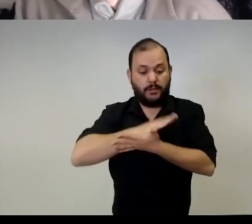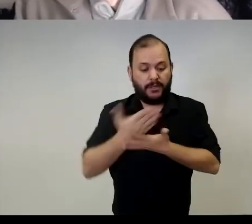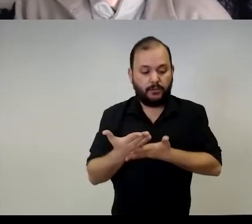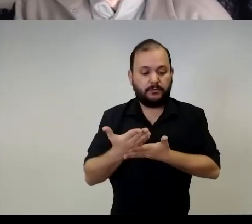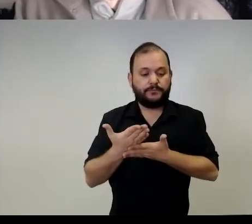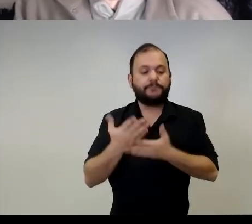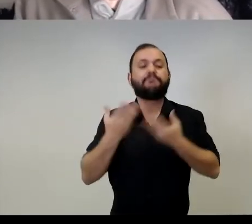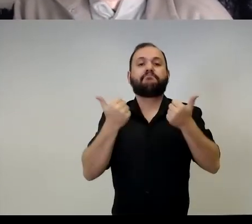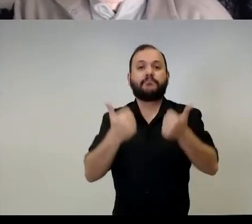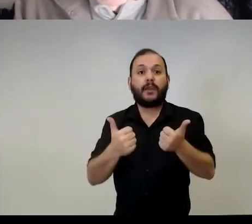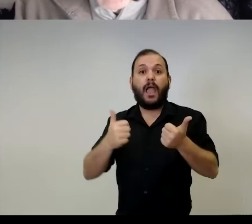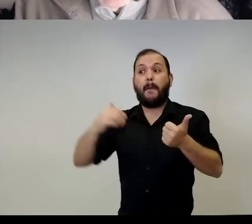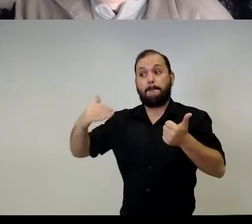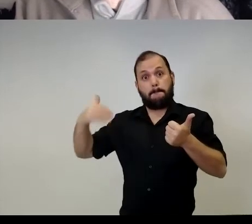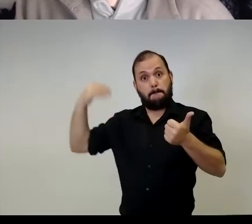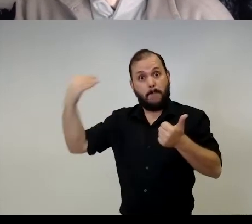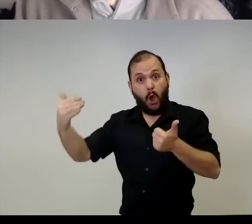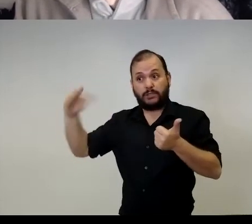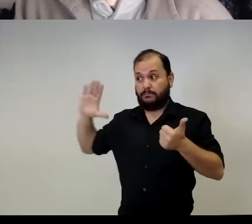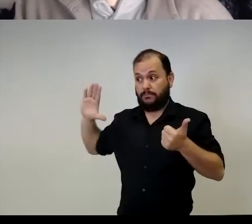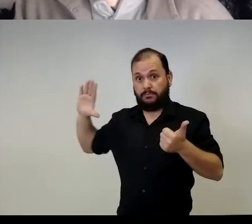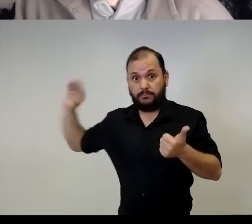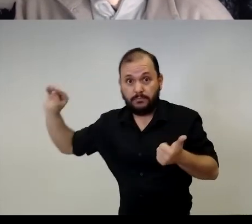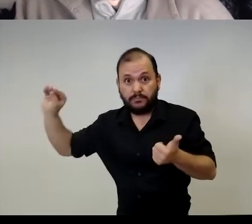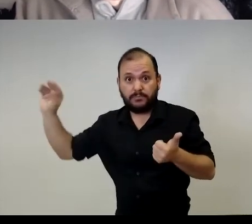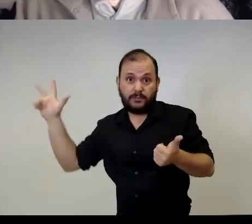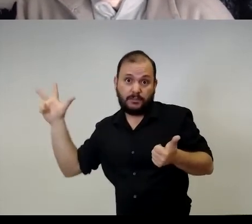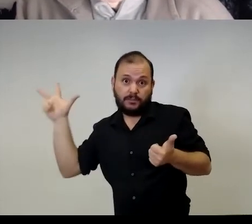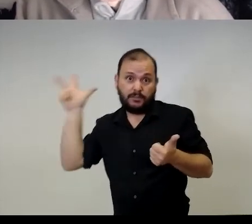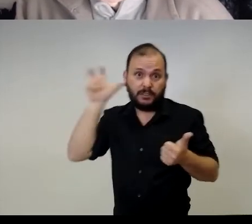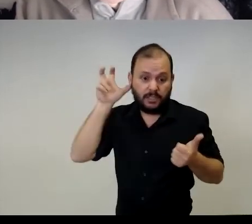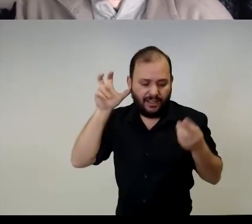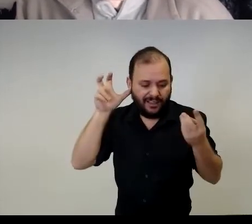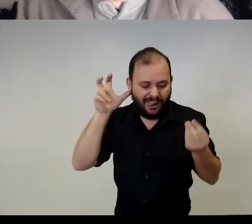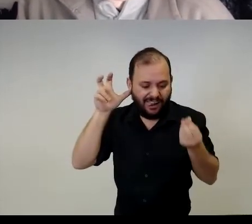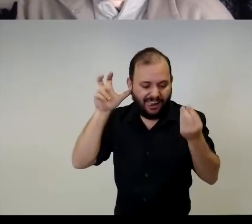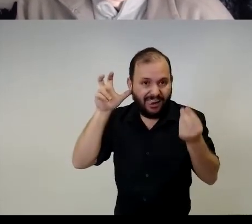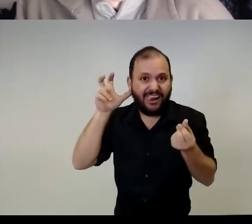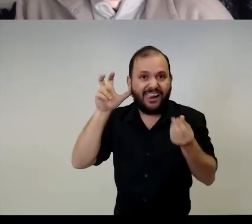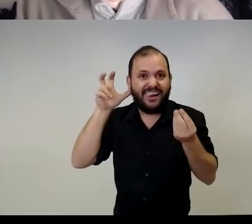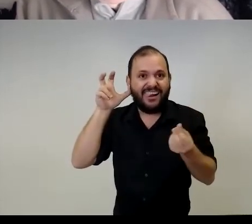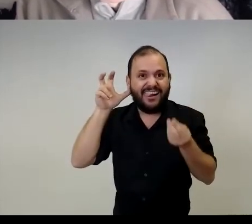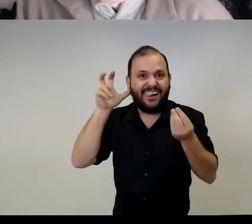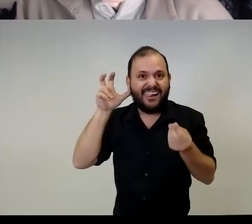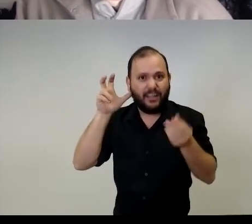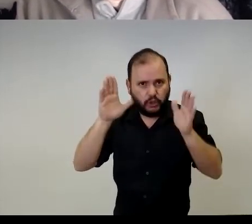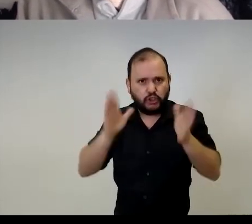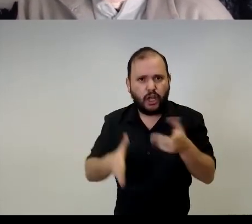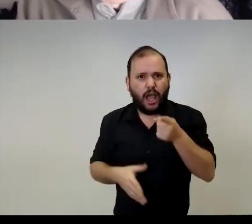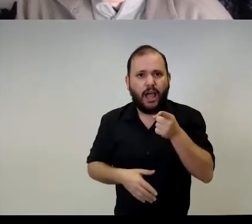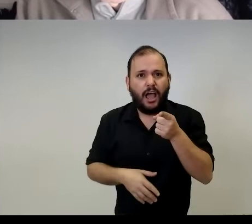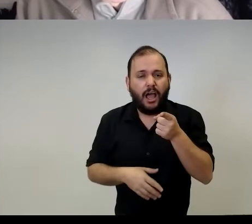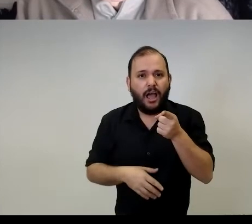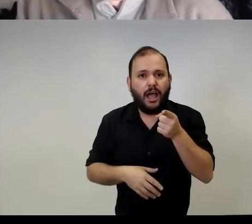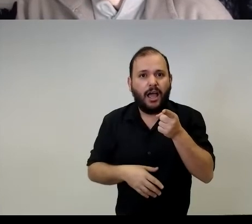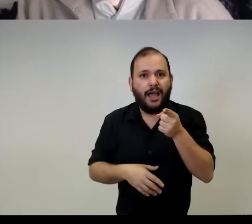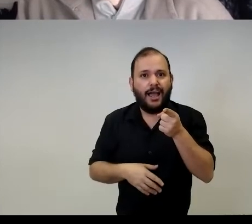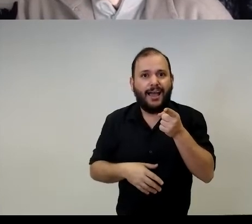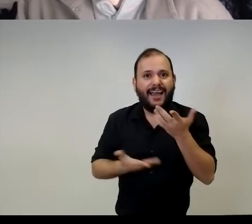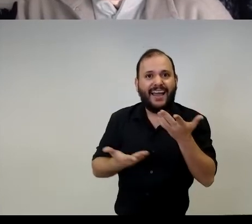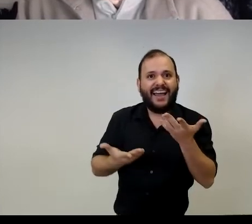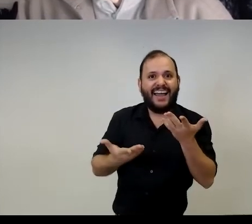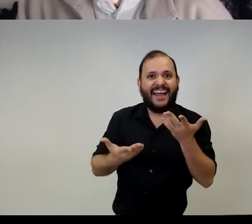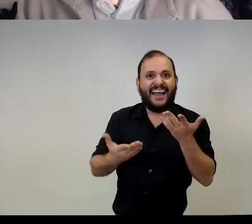sentence? Again, this may be different in conference or TV settings, in community settings